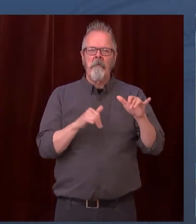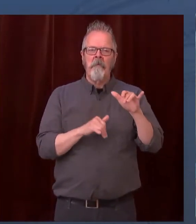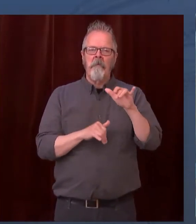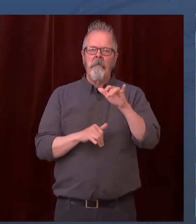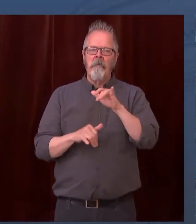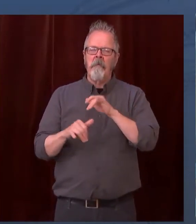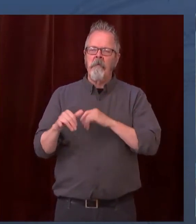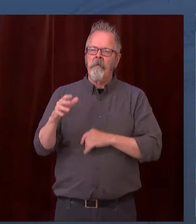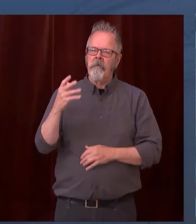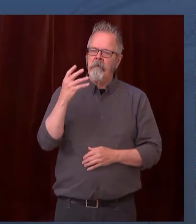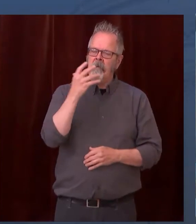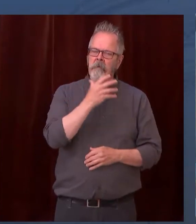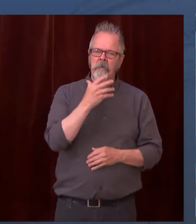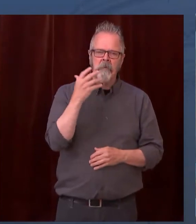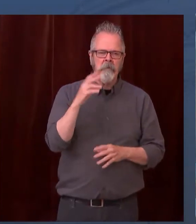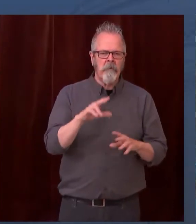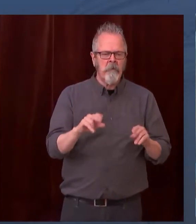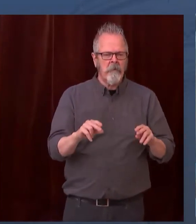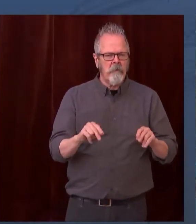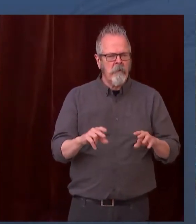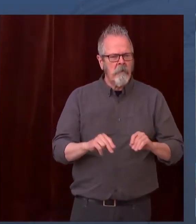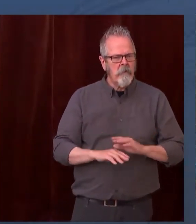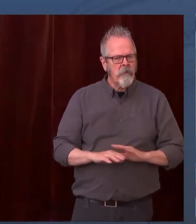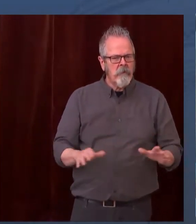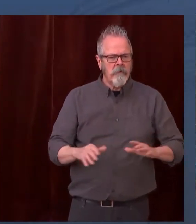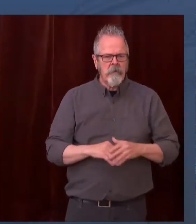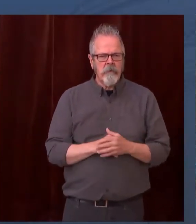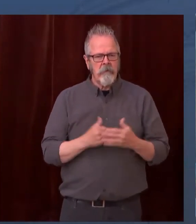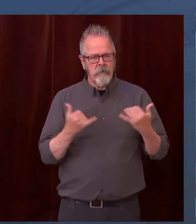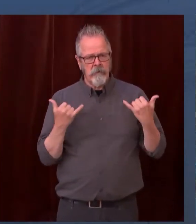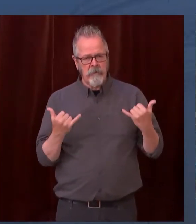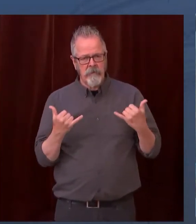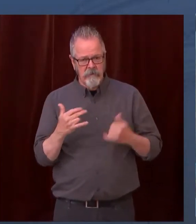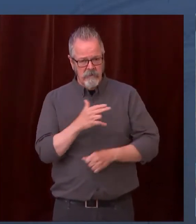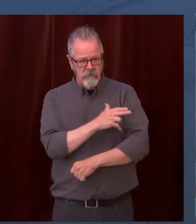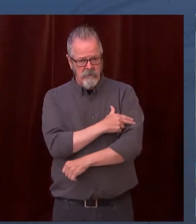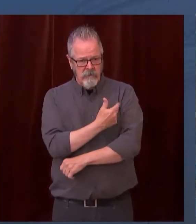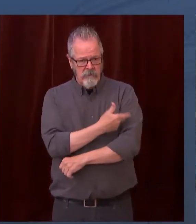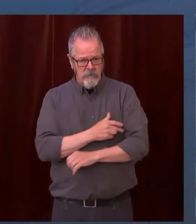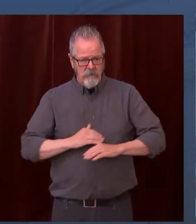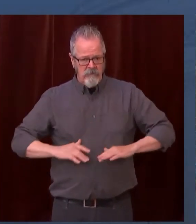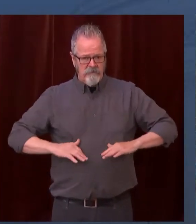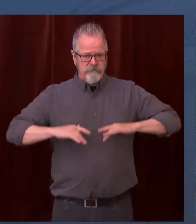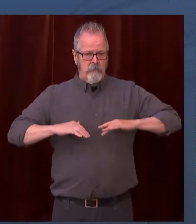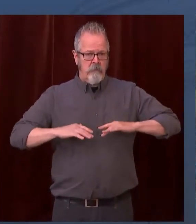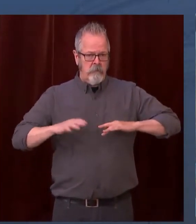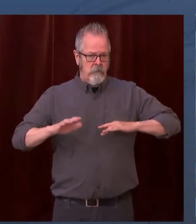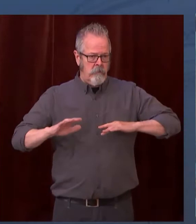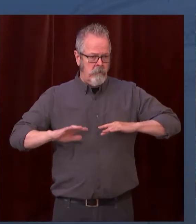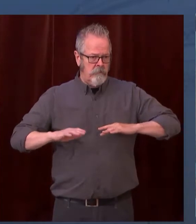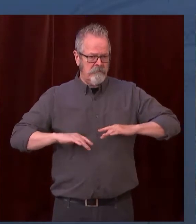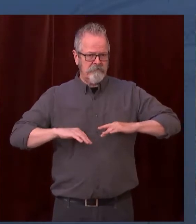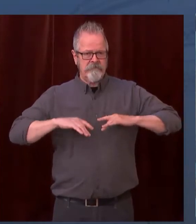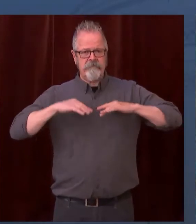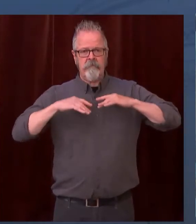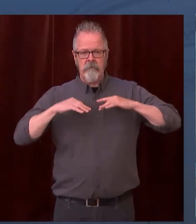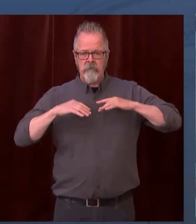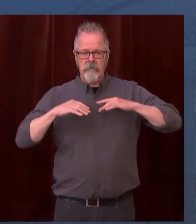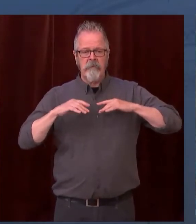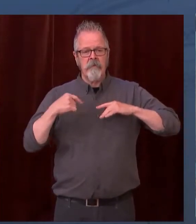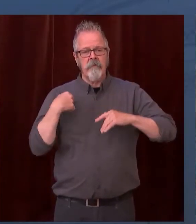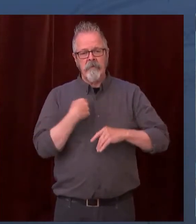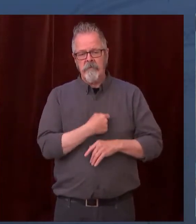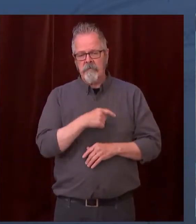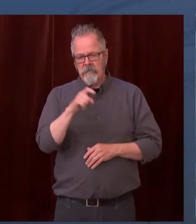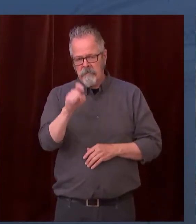our hospitals are all full to act. That would be too late and really way too late. Given this information, the governor and I know that we need